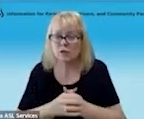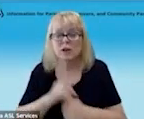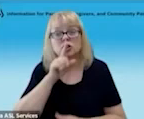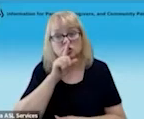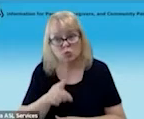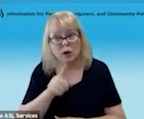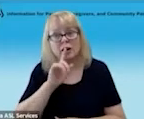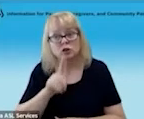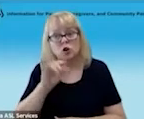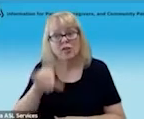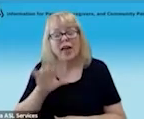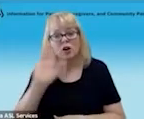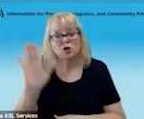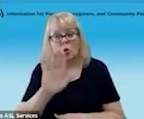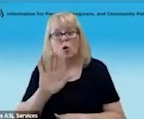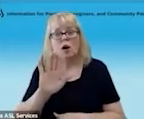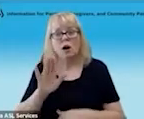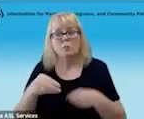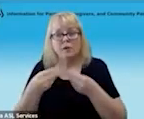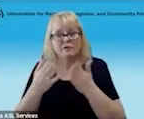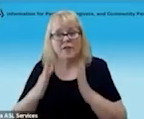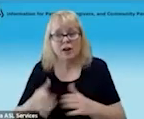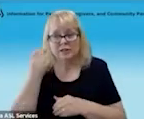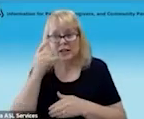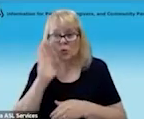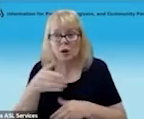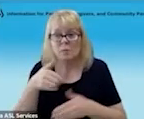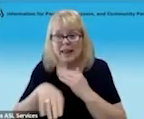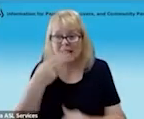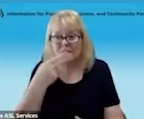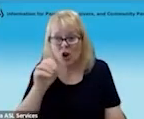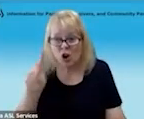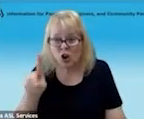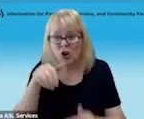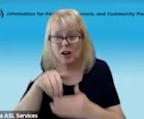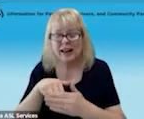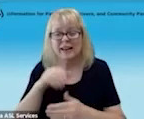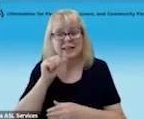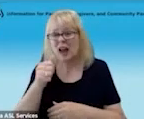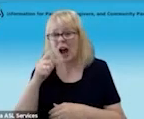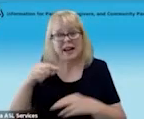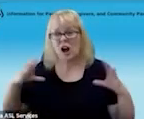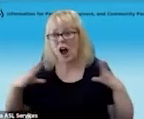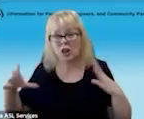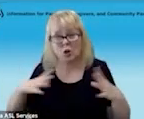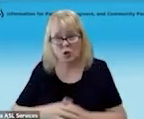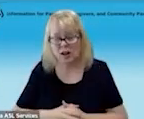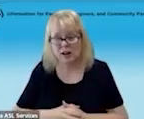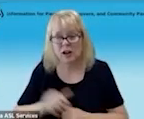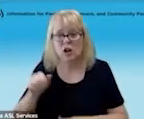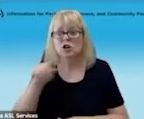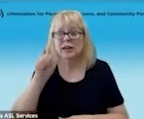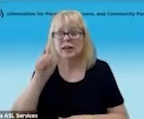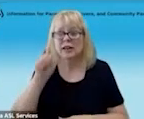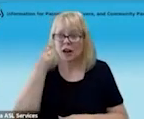uncomfortable vaccinating on weekends, nights, or uncomfortable with the population they serve. This is real. Bias exists. Make